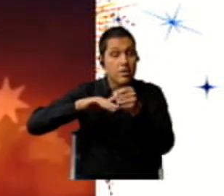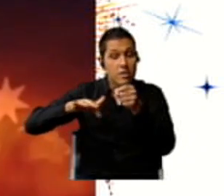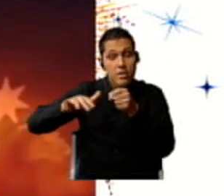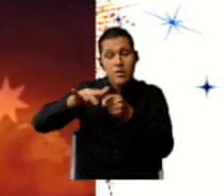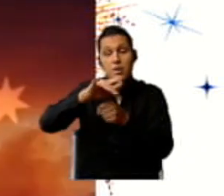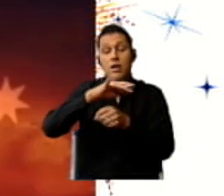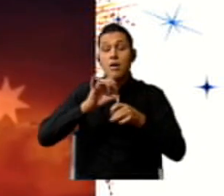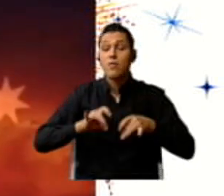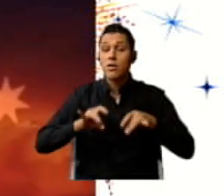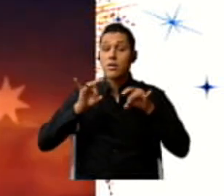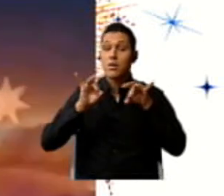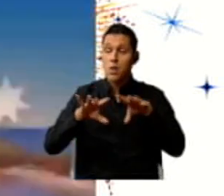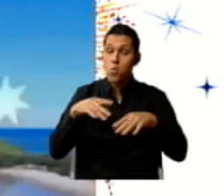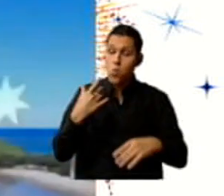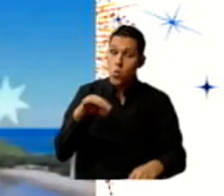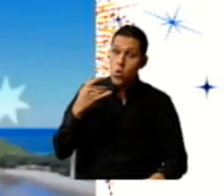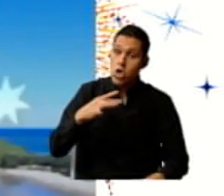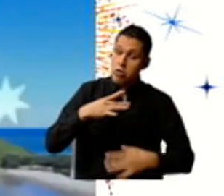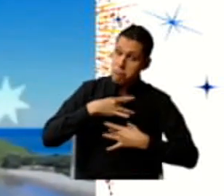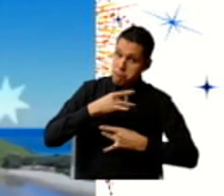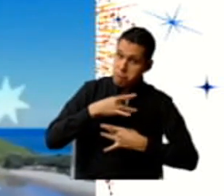that's interesting.